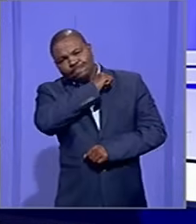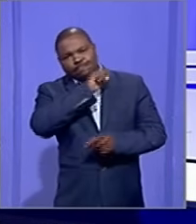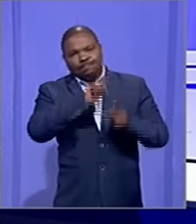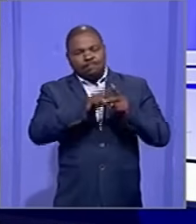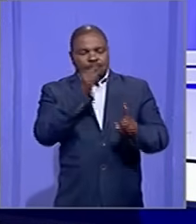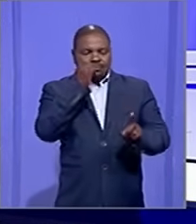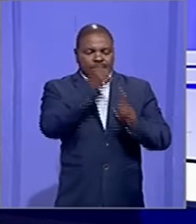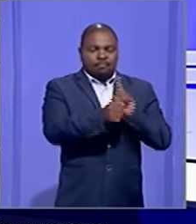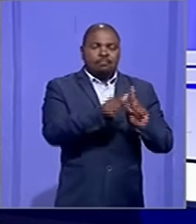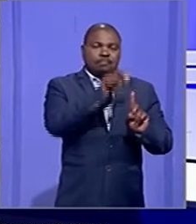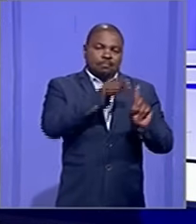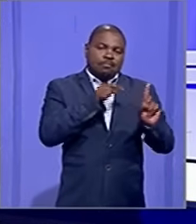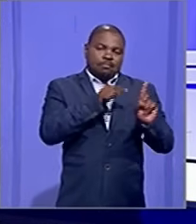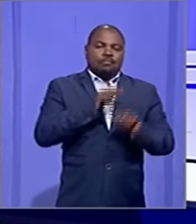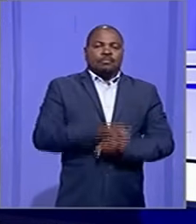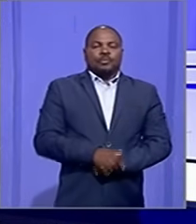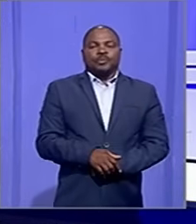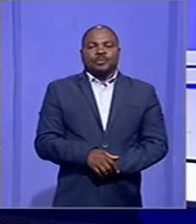ya Ngwana.